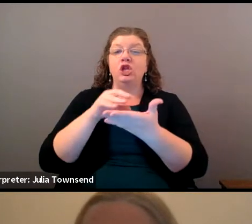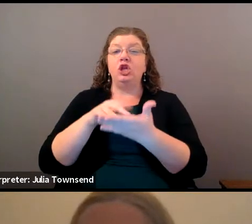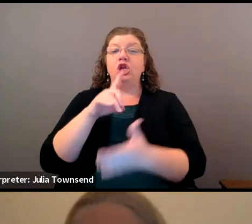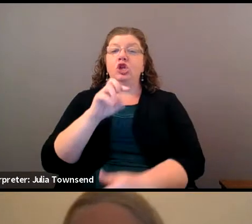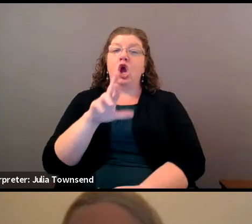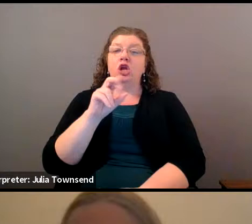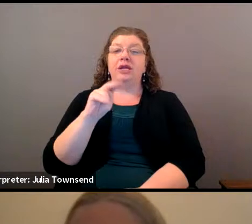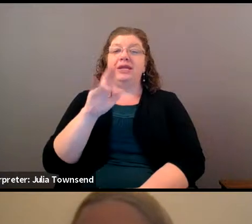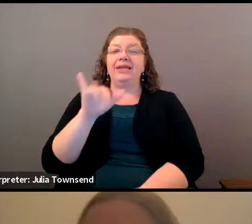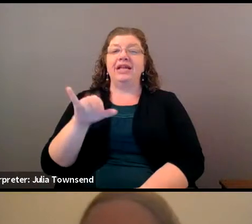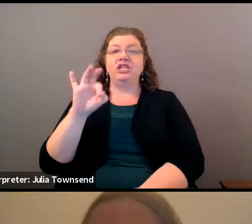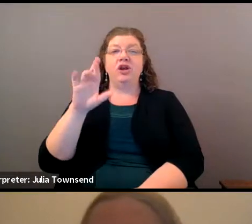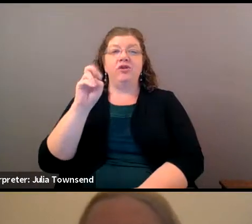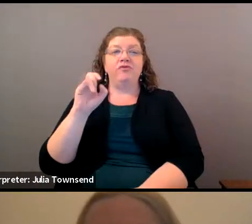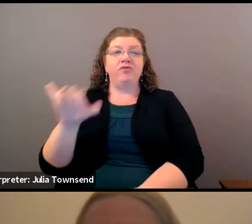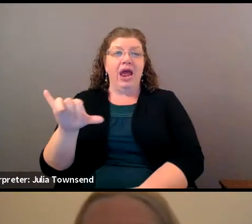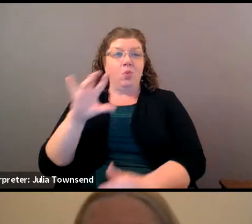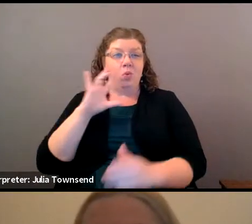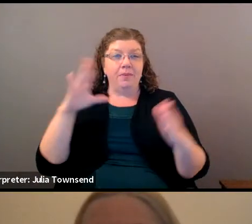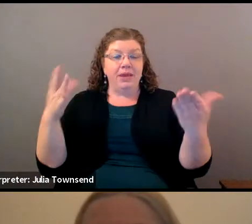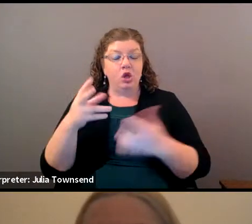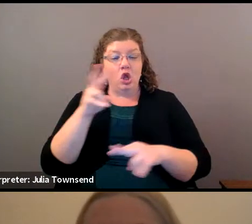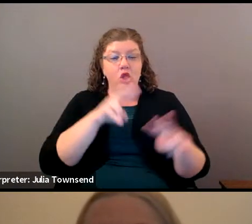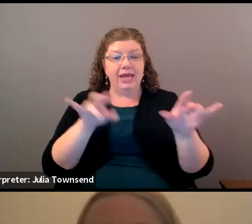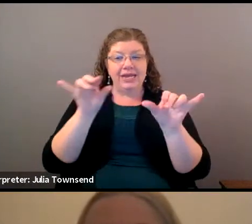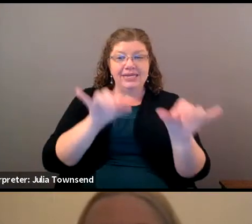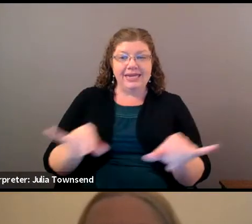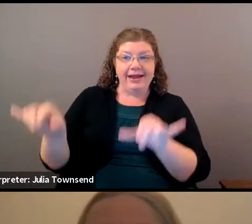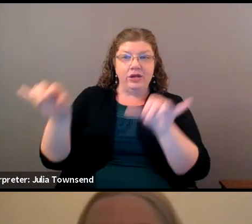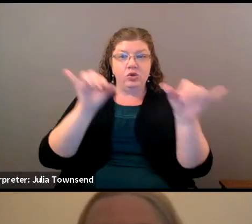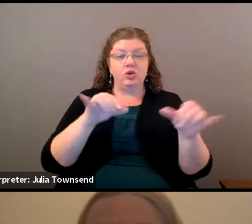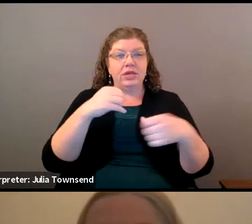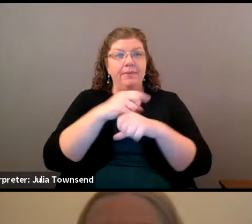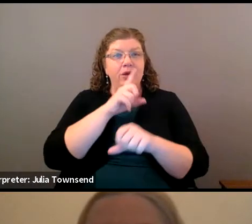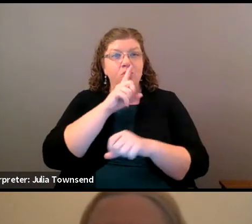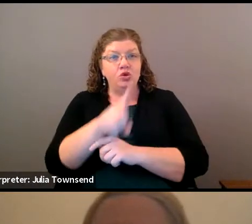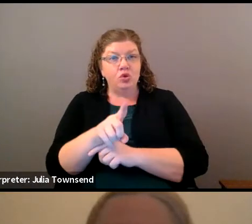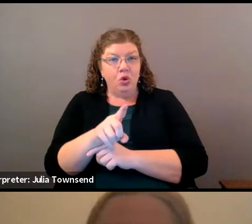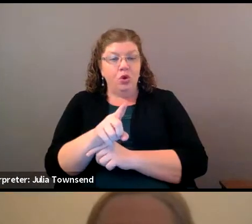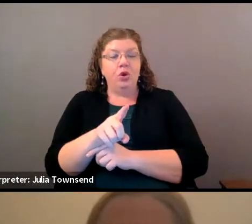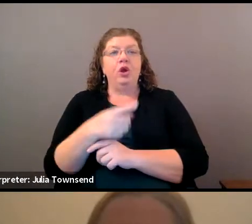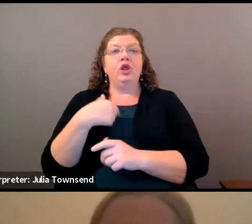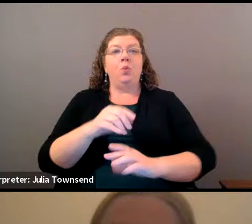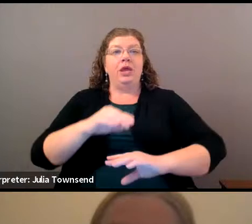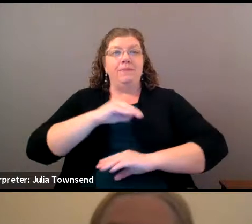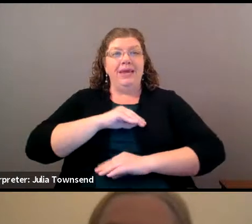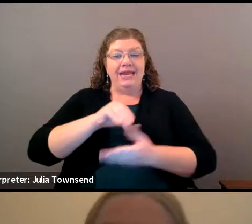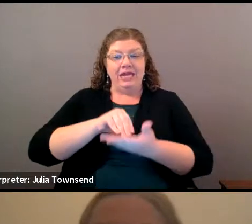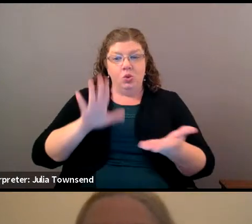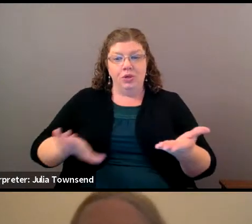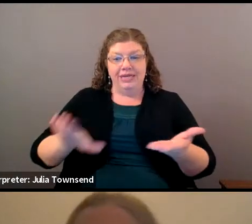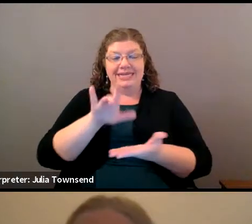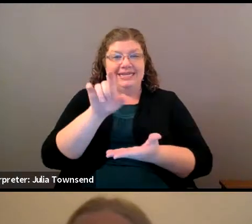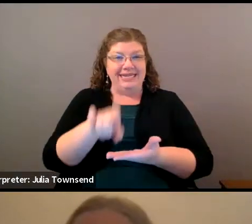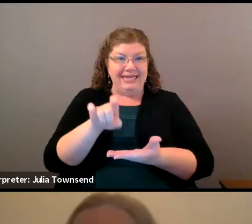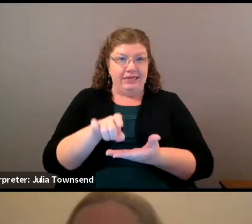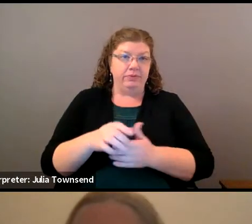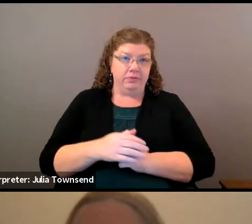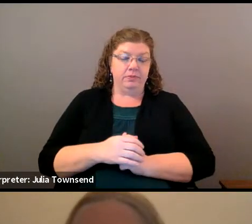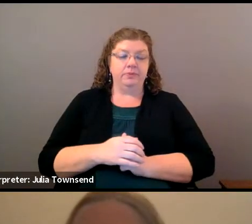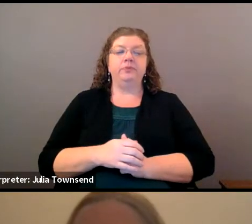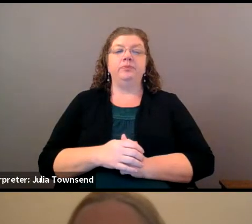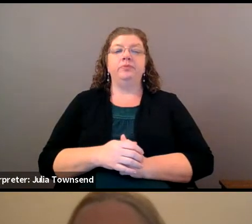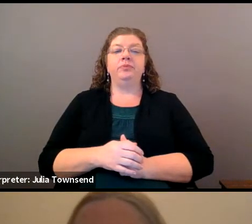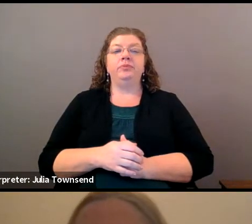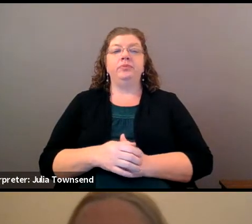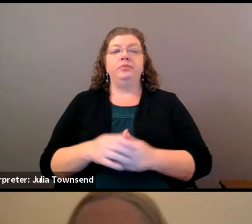here with us to help us look at the standards and ensure that we are meeting students' needs across the board. On Thursday,